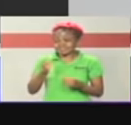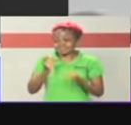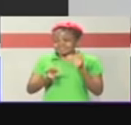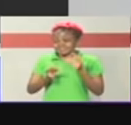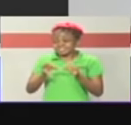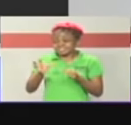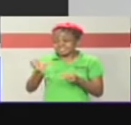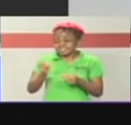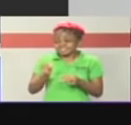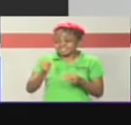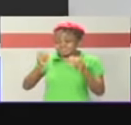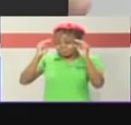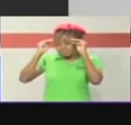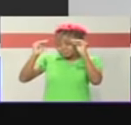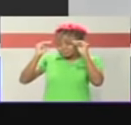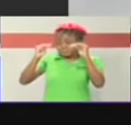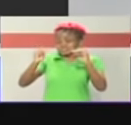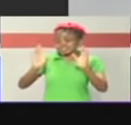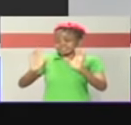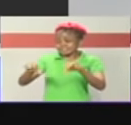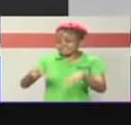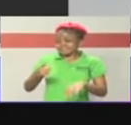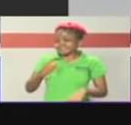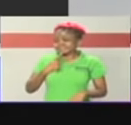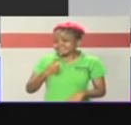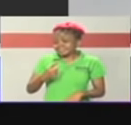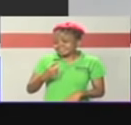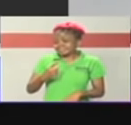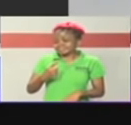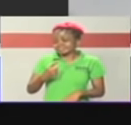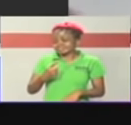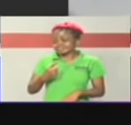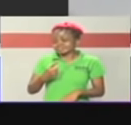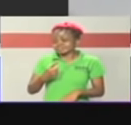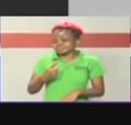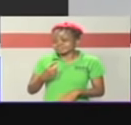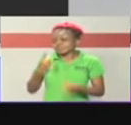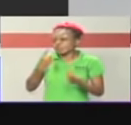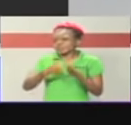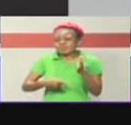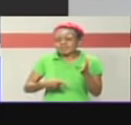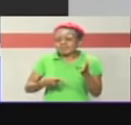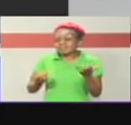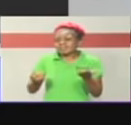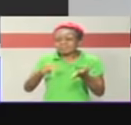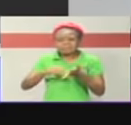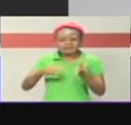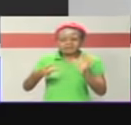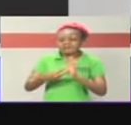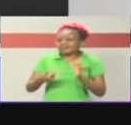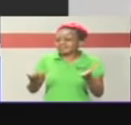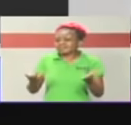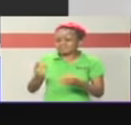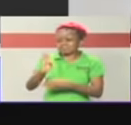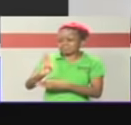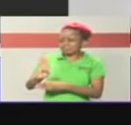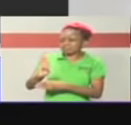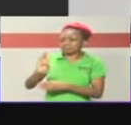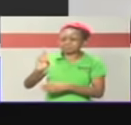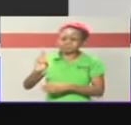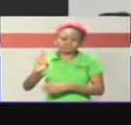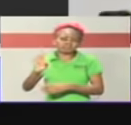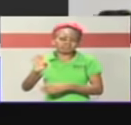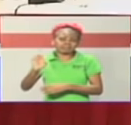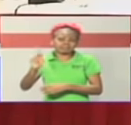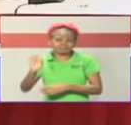the ministry could define what do you consider to be a breakthrough infection of COVID-19 and a vaccine. Thank you